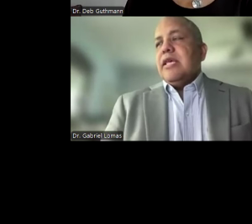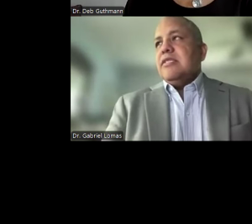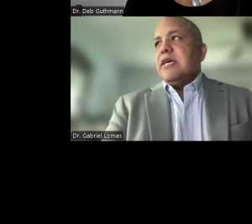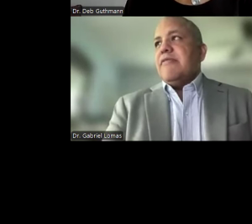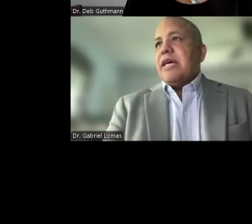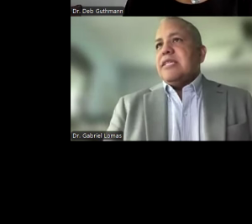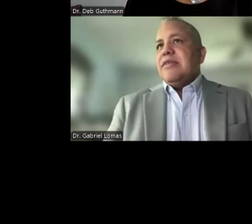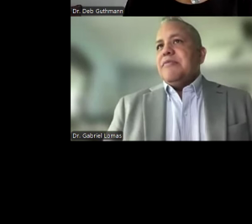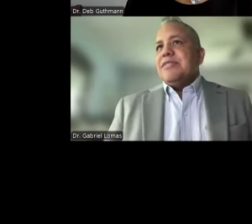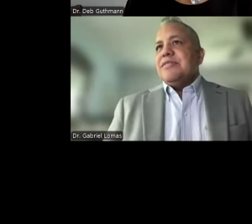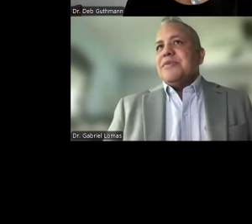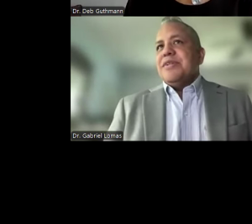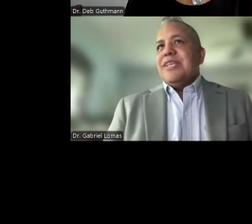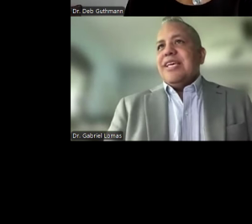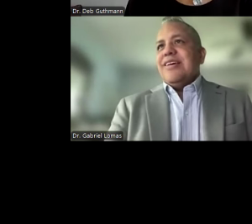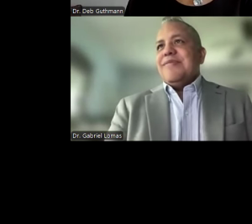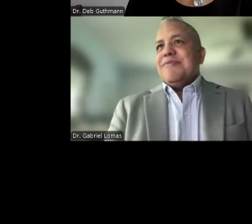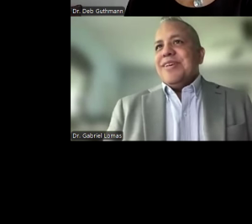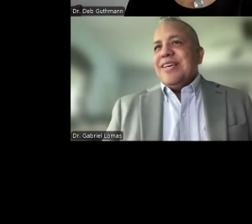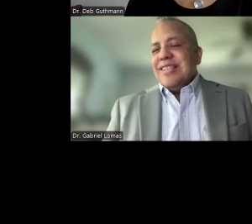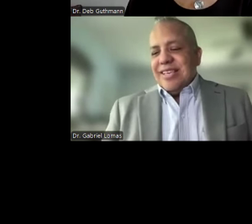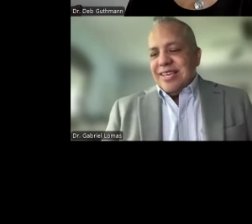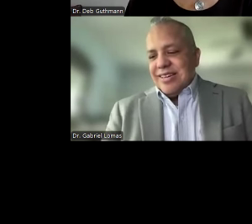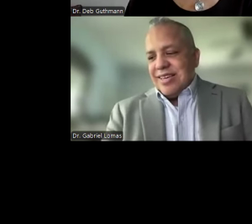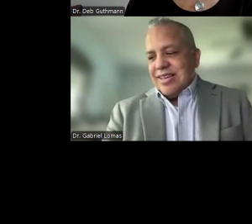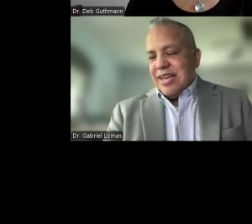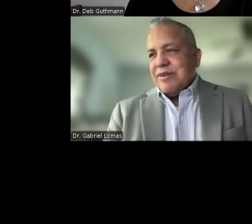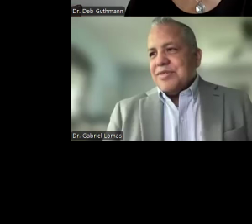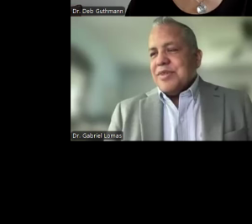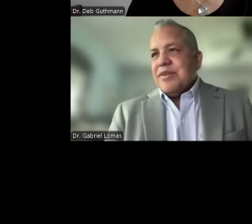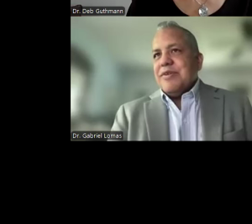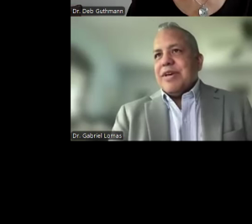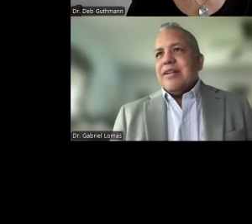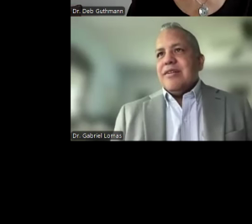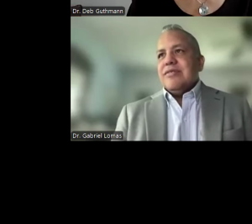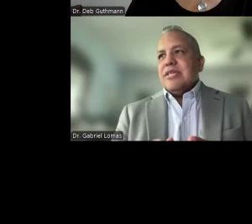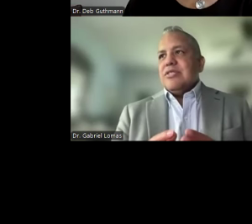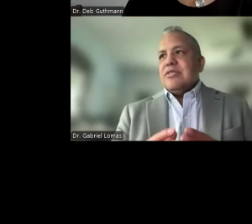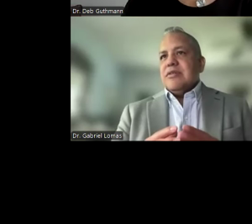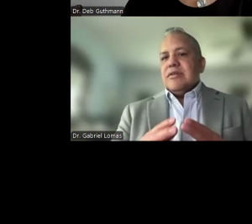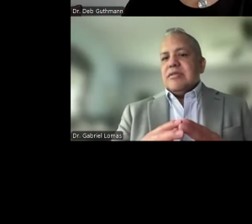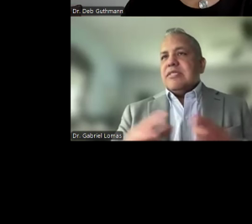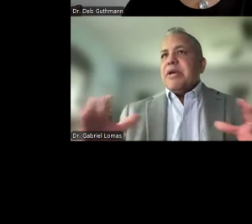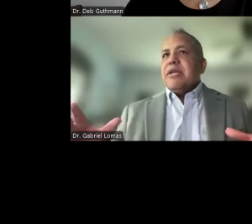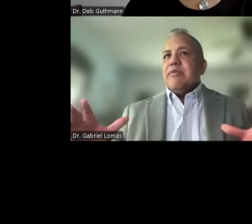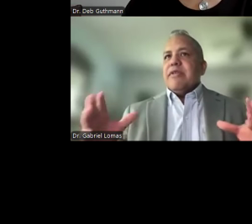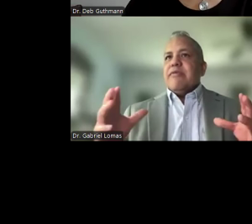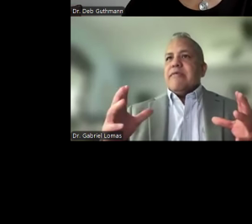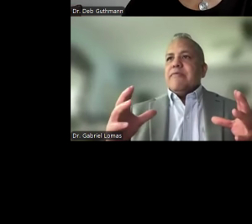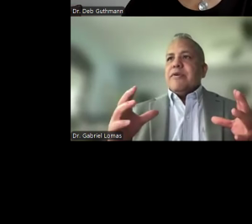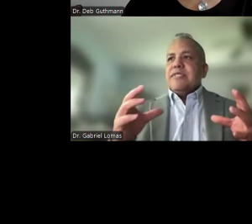I think it's kind of fascinating because this is one of the areas where we've got such